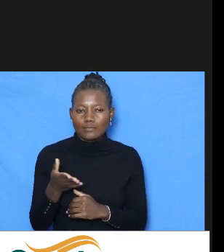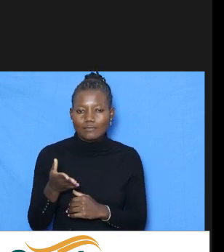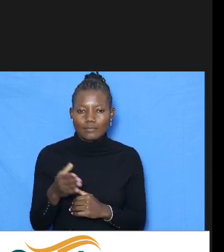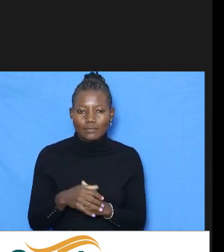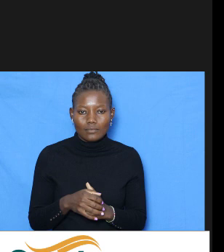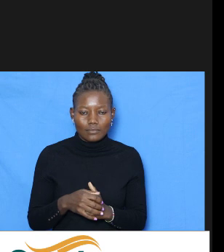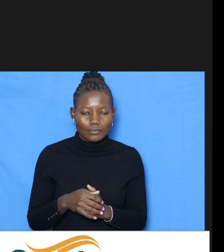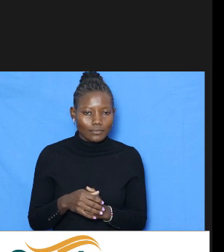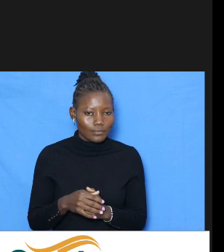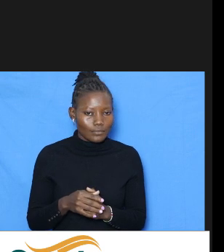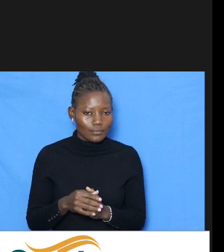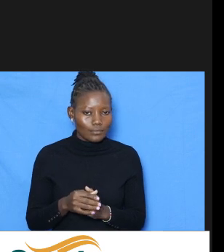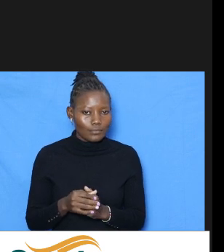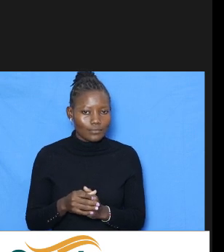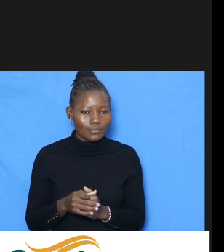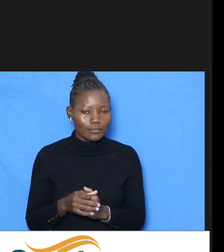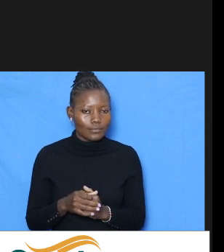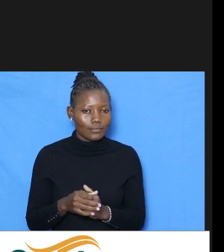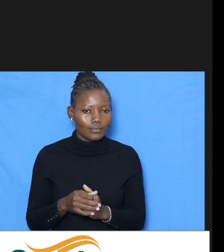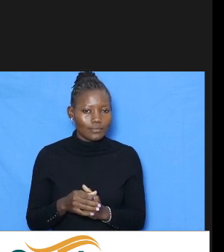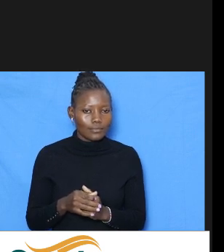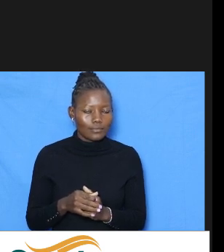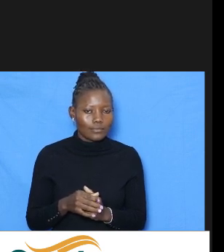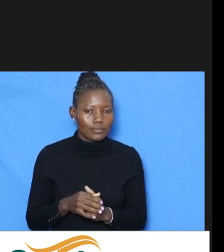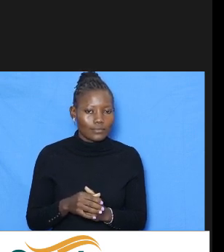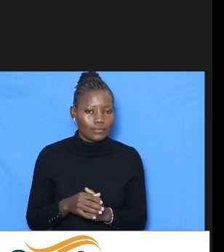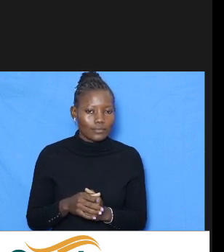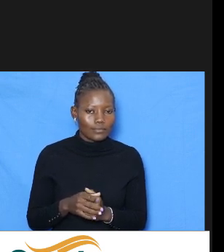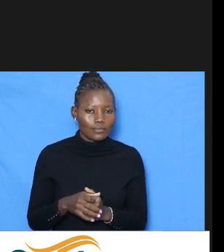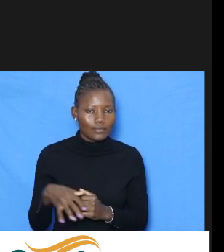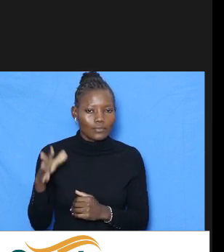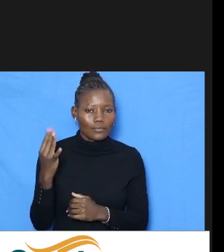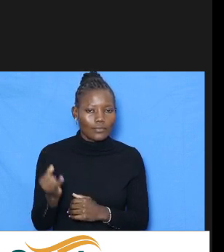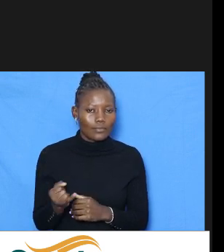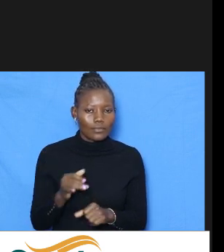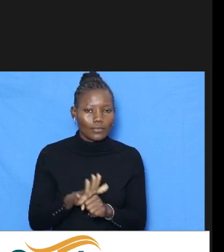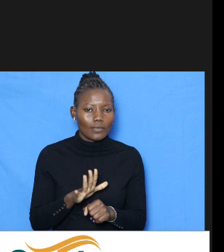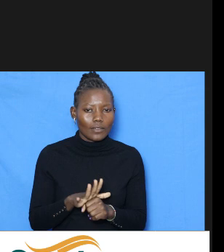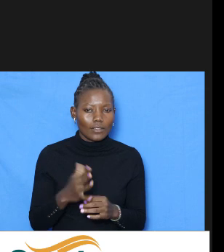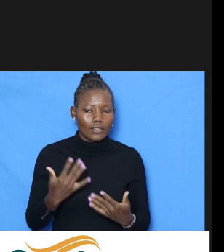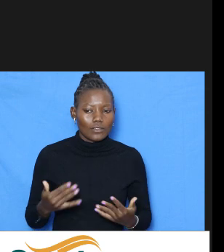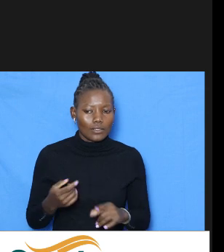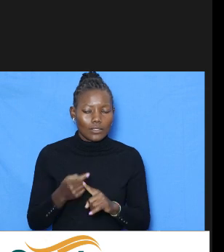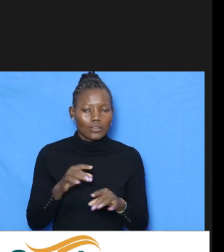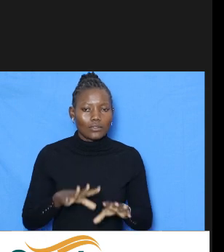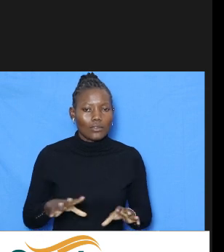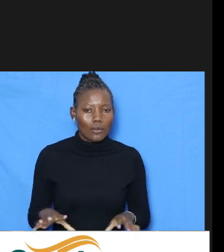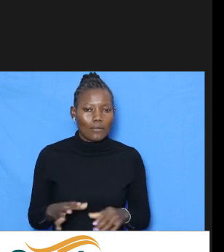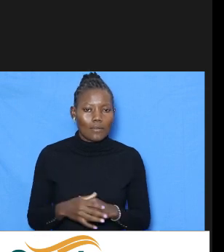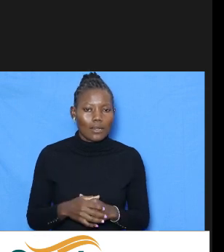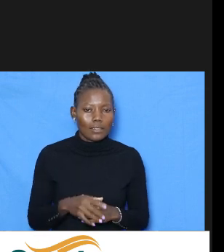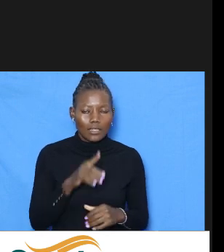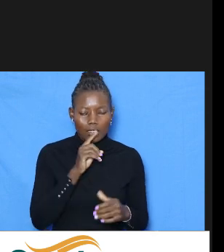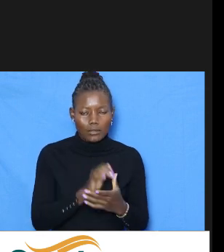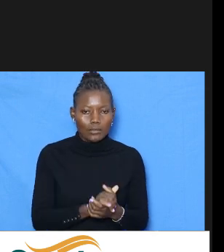by Lefai. I hope I got that right. Why so many products from the market of